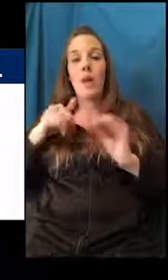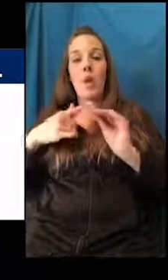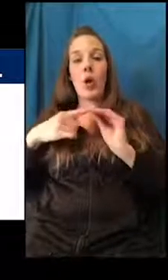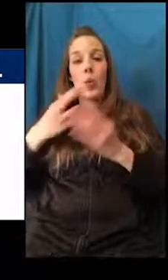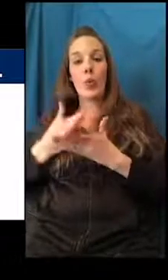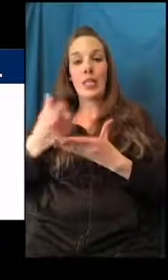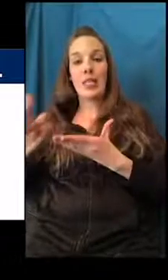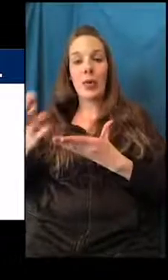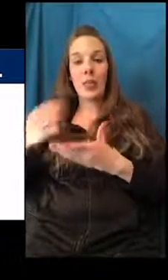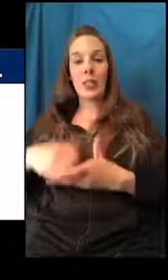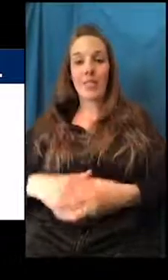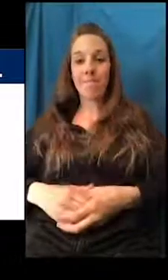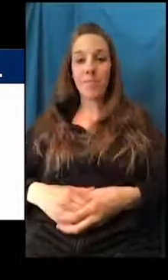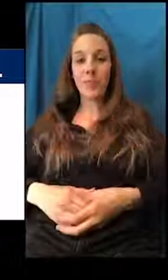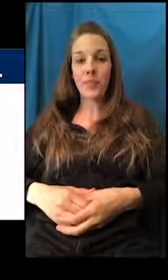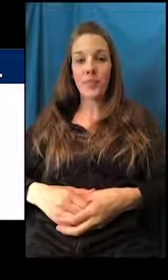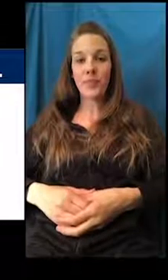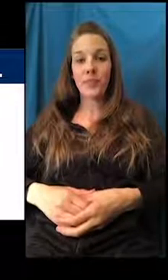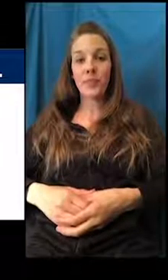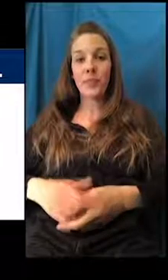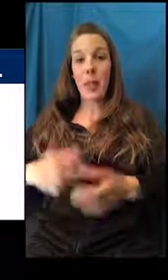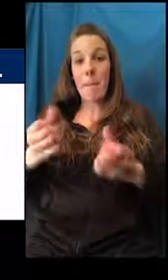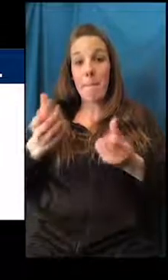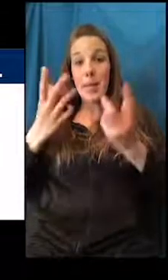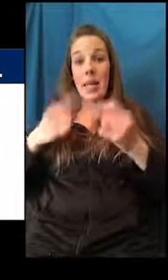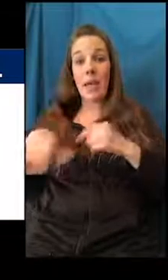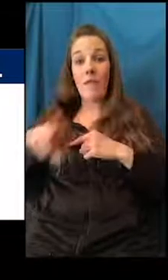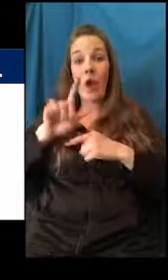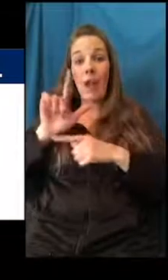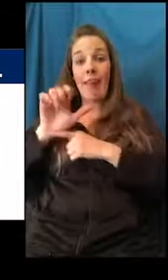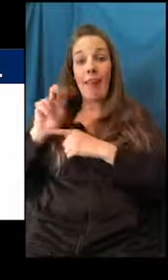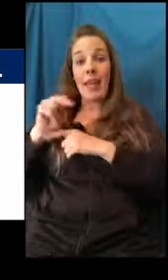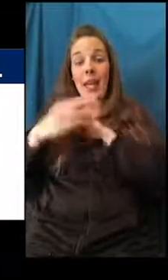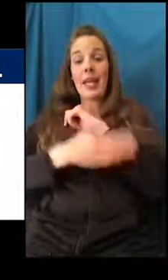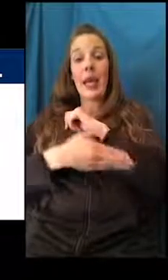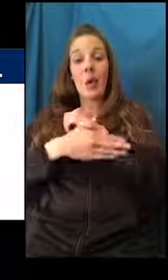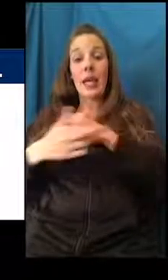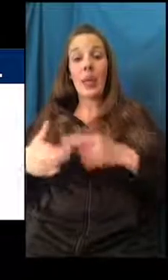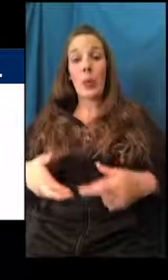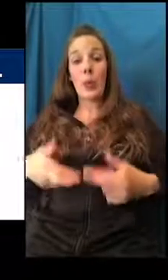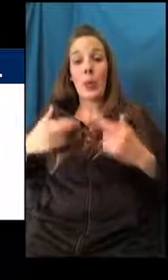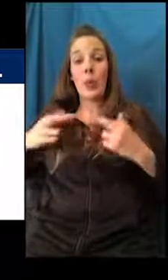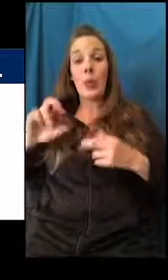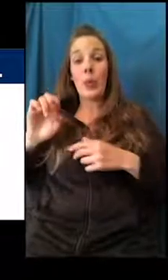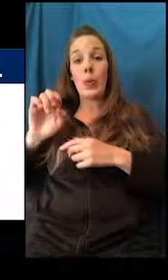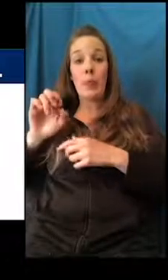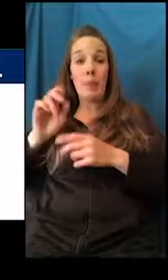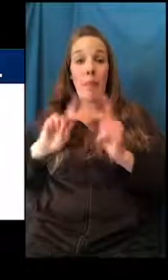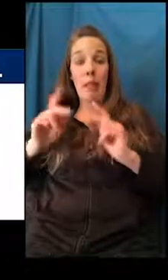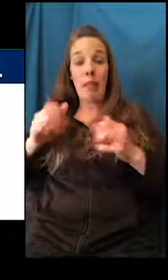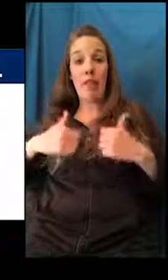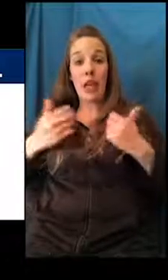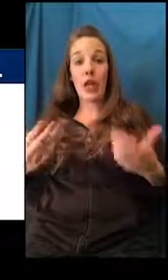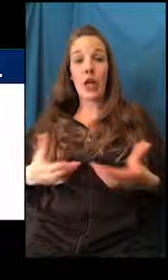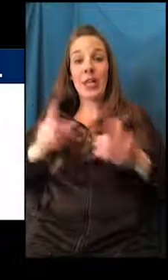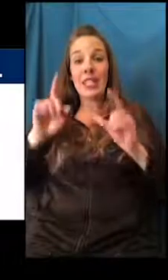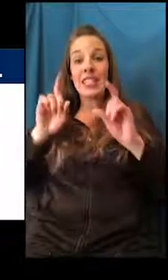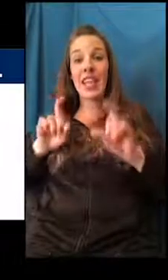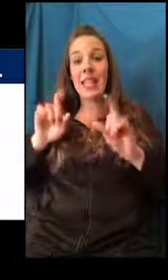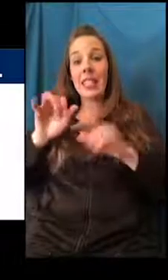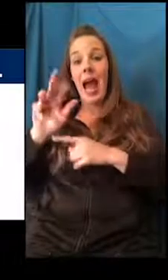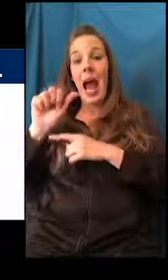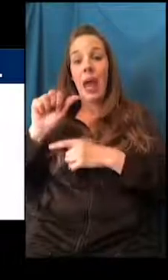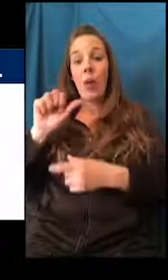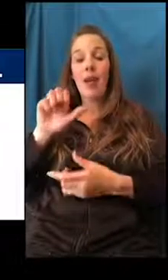So as many of our Linn County residents know, that recently a Test Iowa site was opened in Cedar